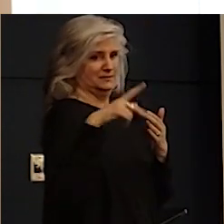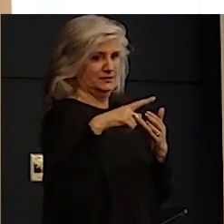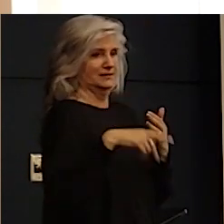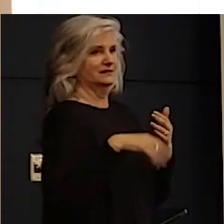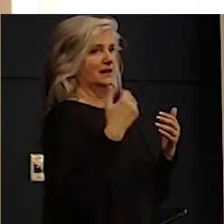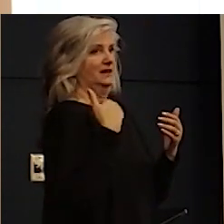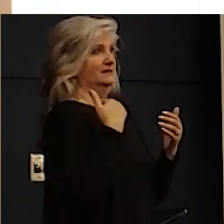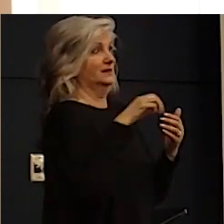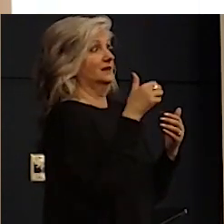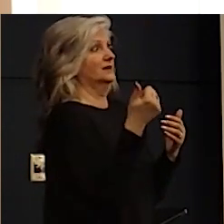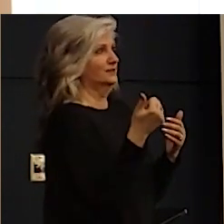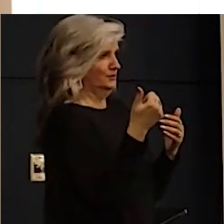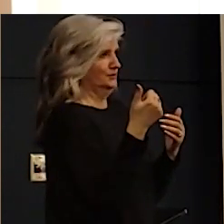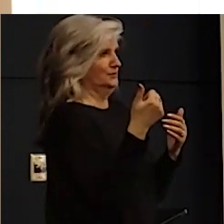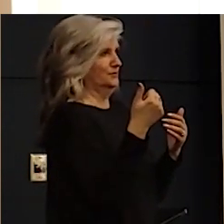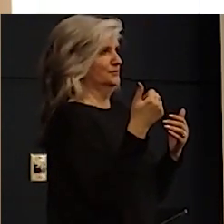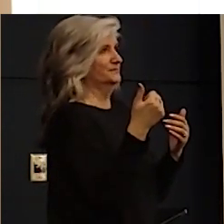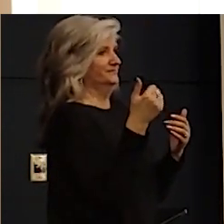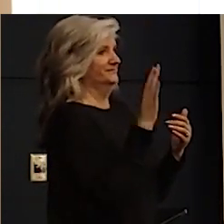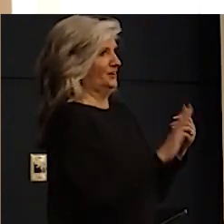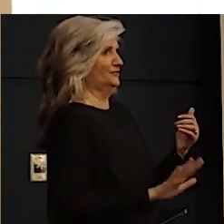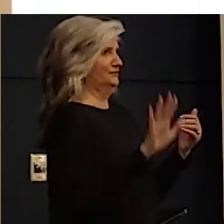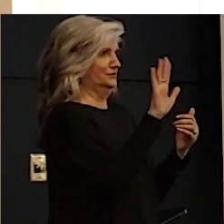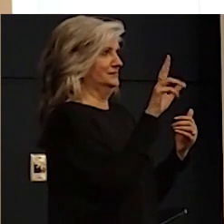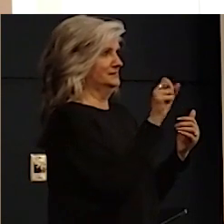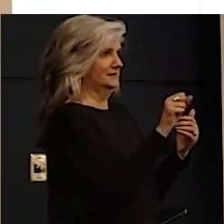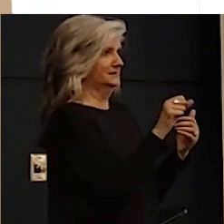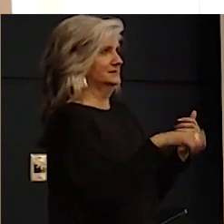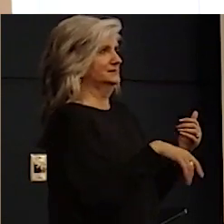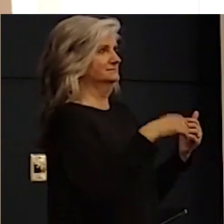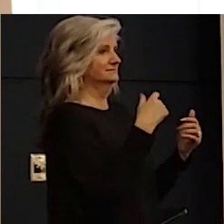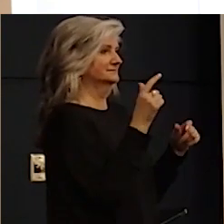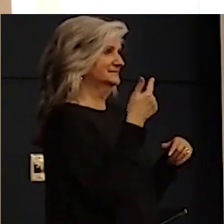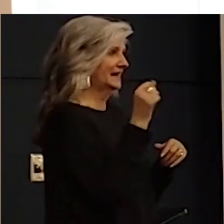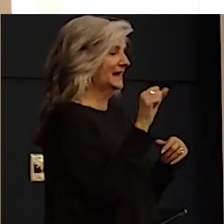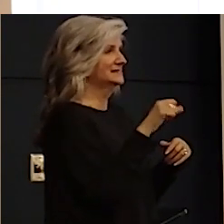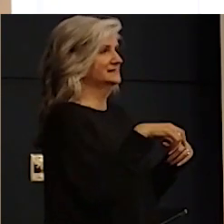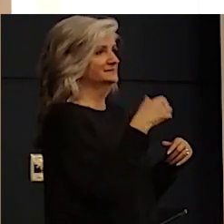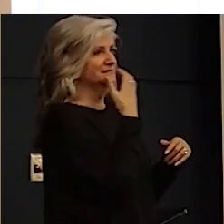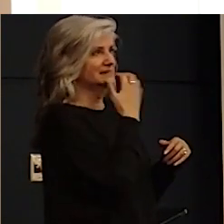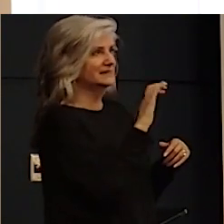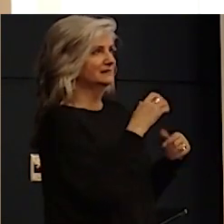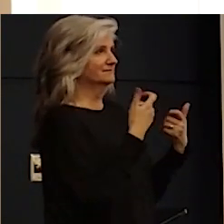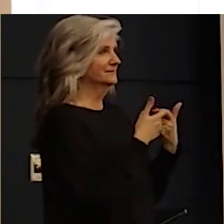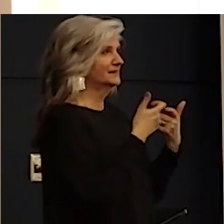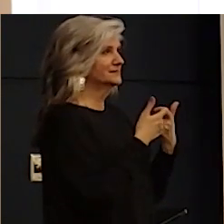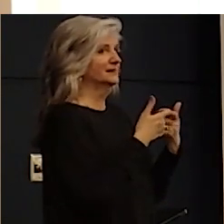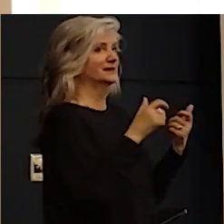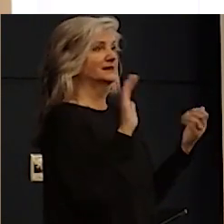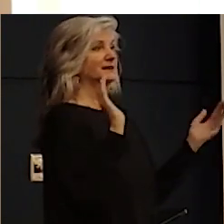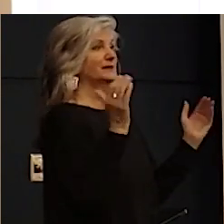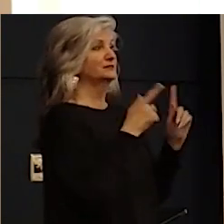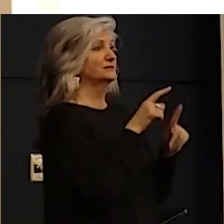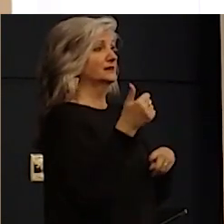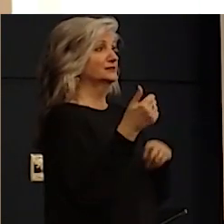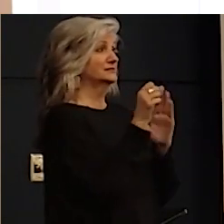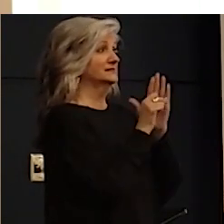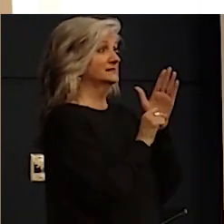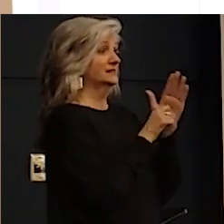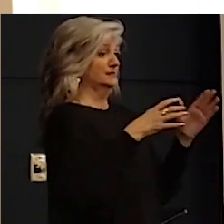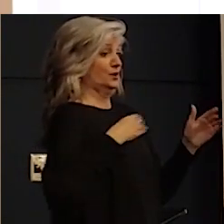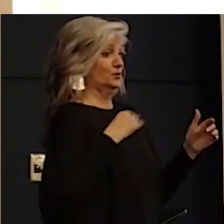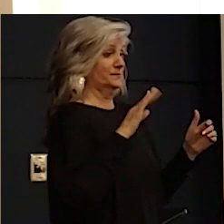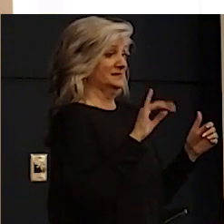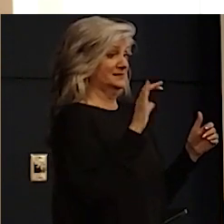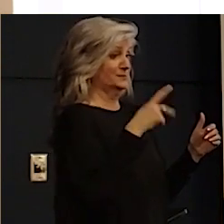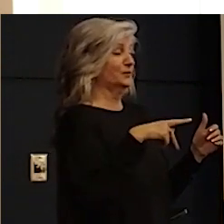utilities across the country, gas and electric. On the left-hand side here, you can see that even compared to other utilities in other states that are owned by